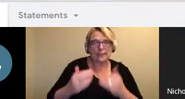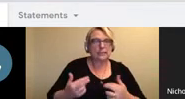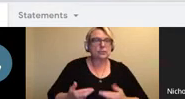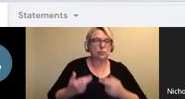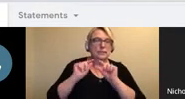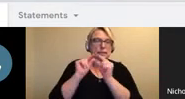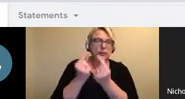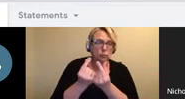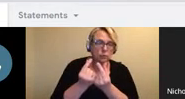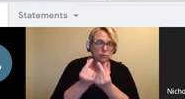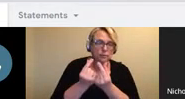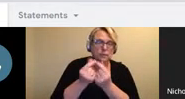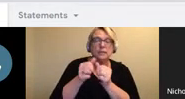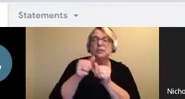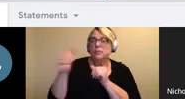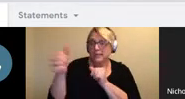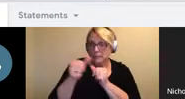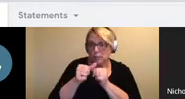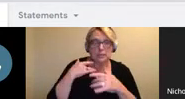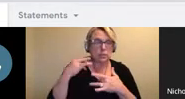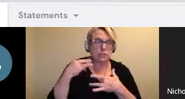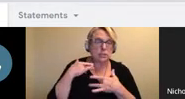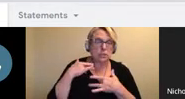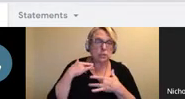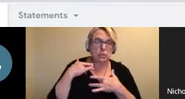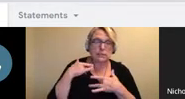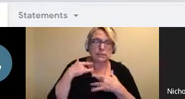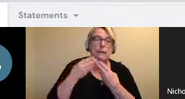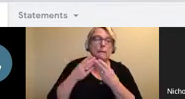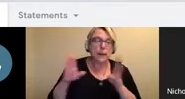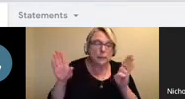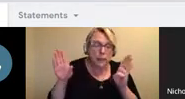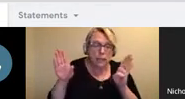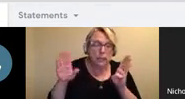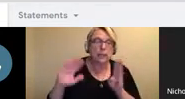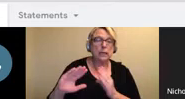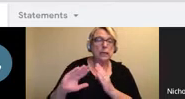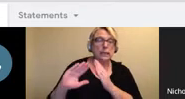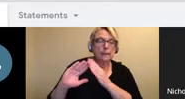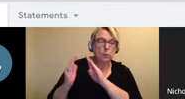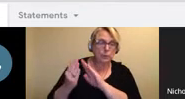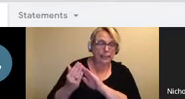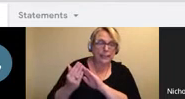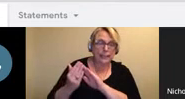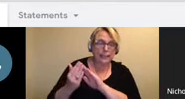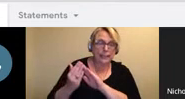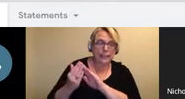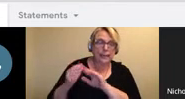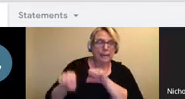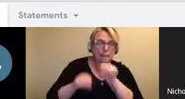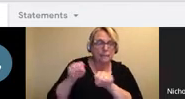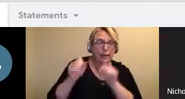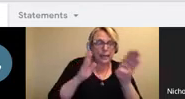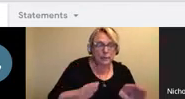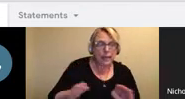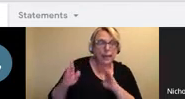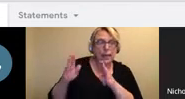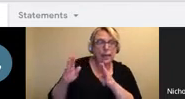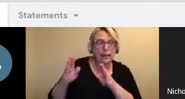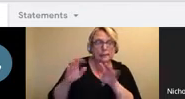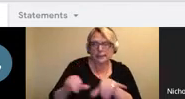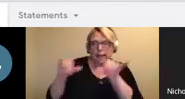groups, transportation concerns, public, community, bike plan, common